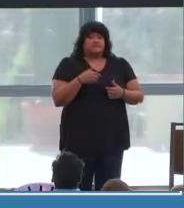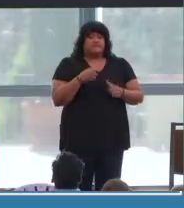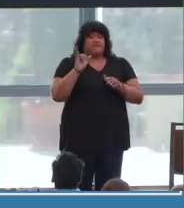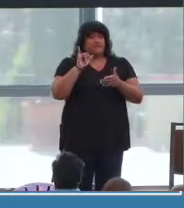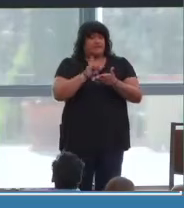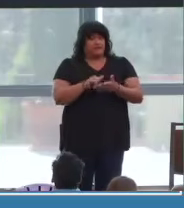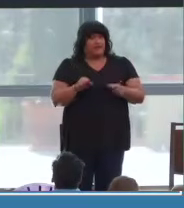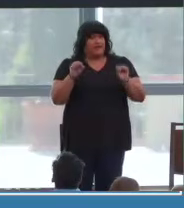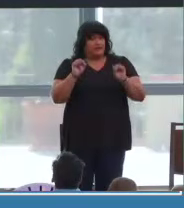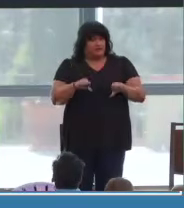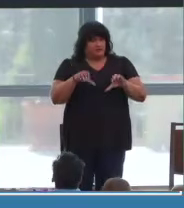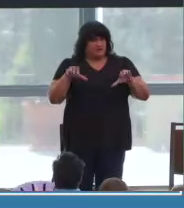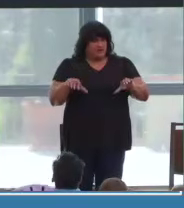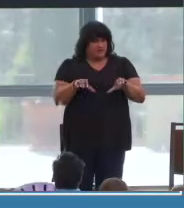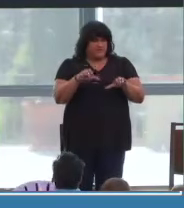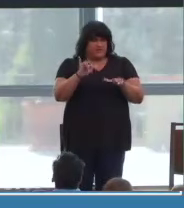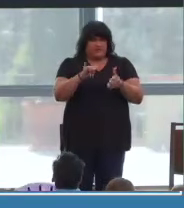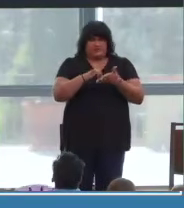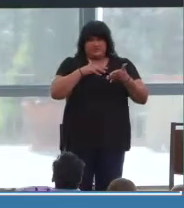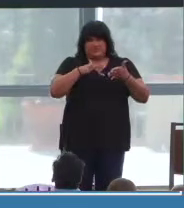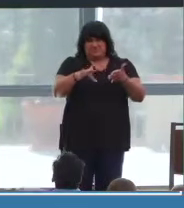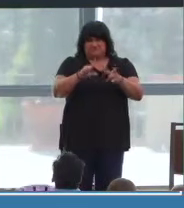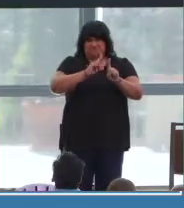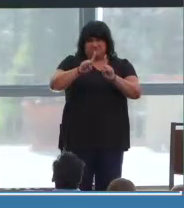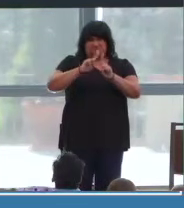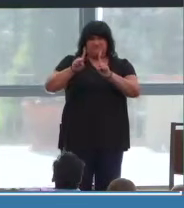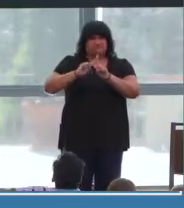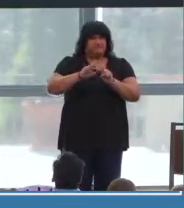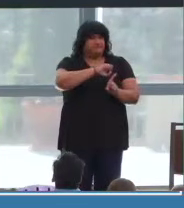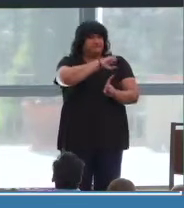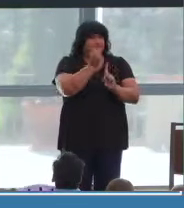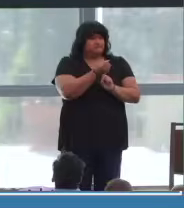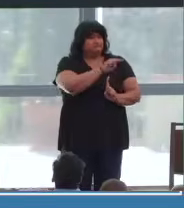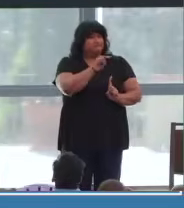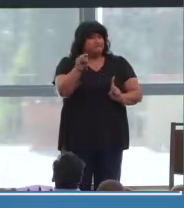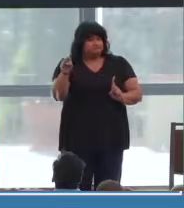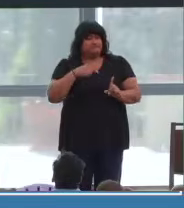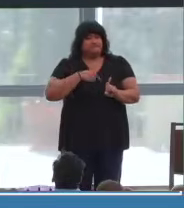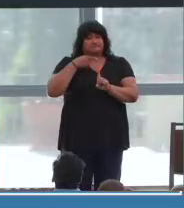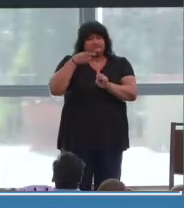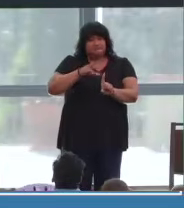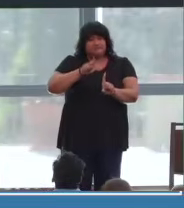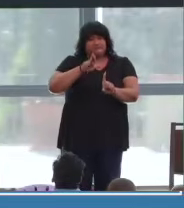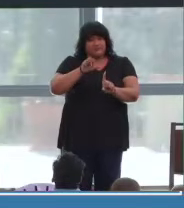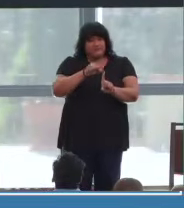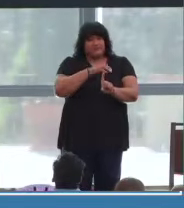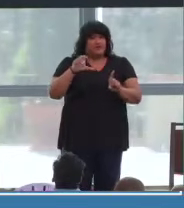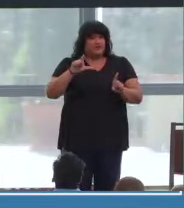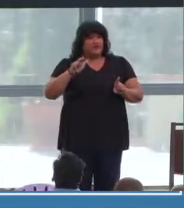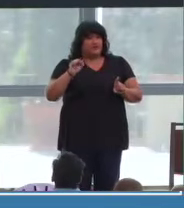be done, it is being studied in numerous conditions, especially lupus and lupus